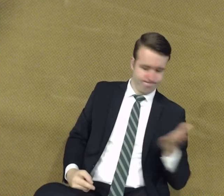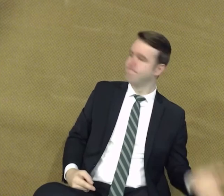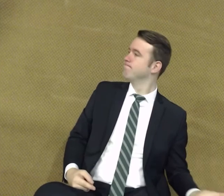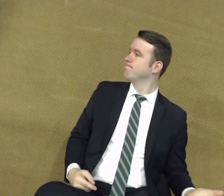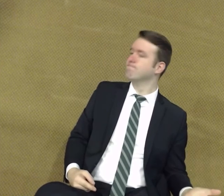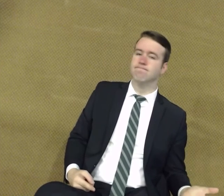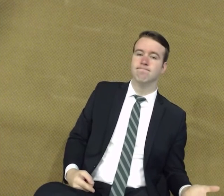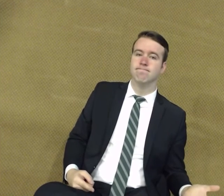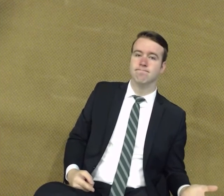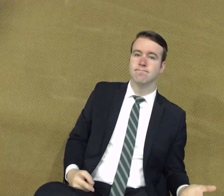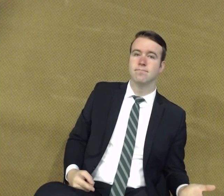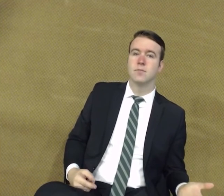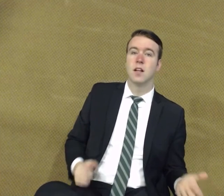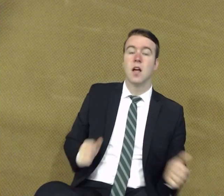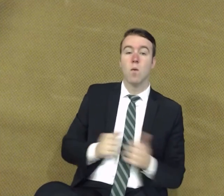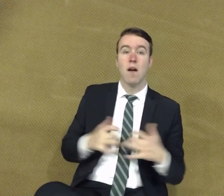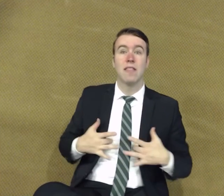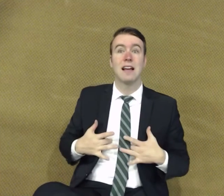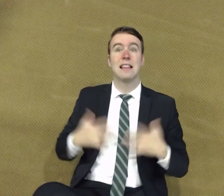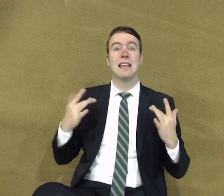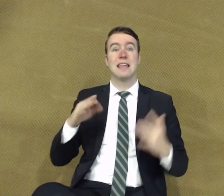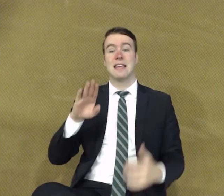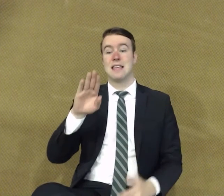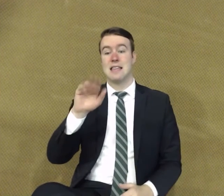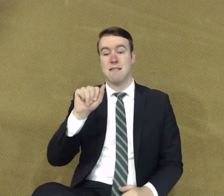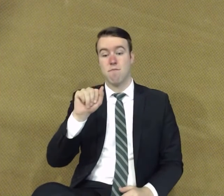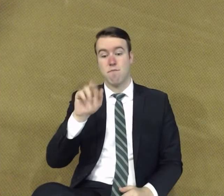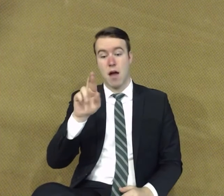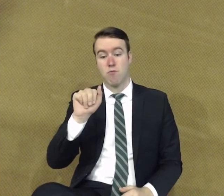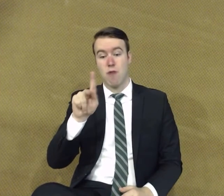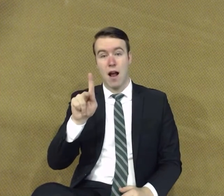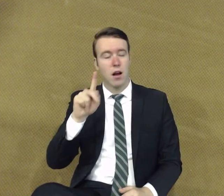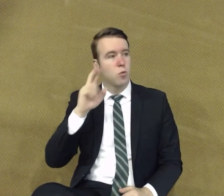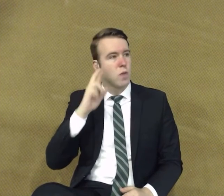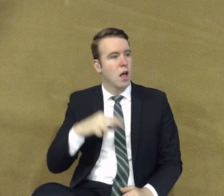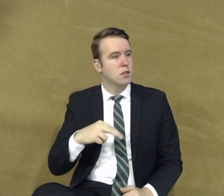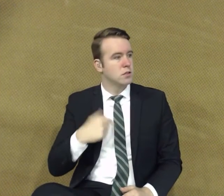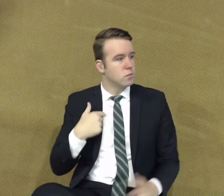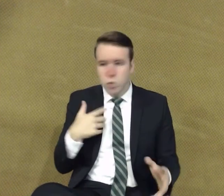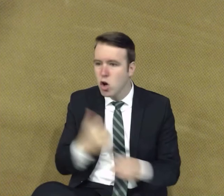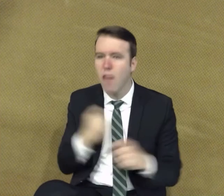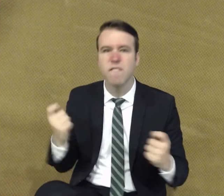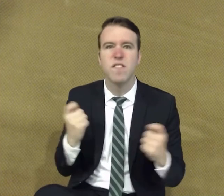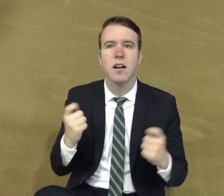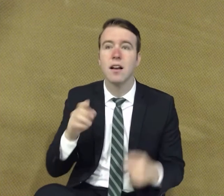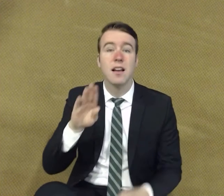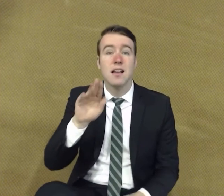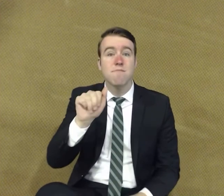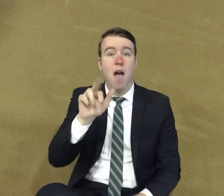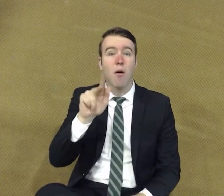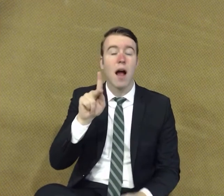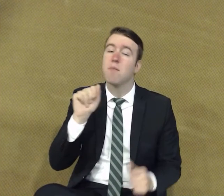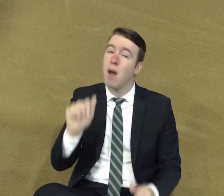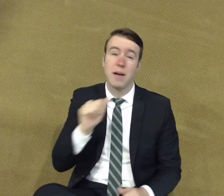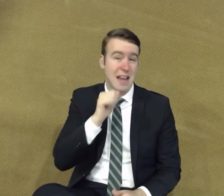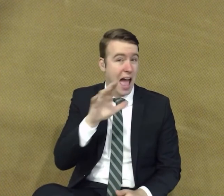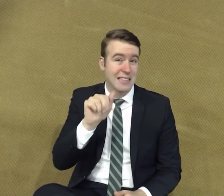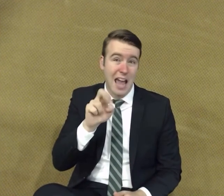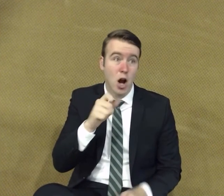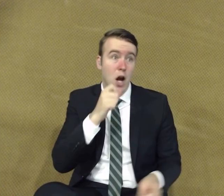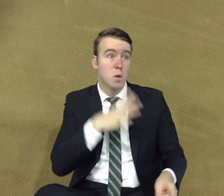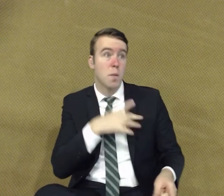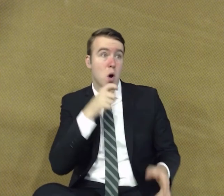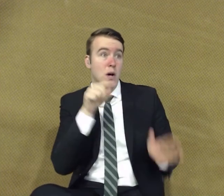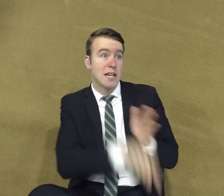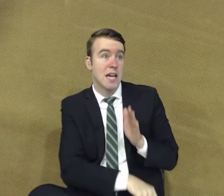is done. And with glee, Barak realizes that we have got victory. I don't think Barak cared if it